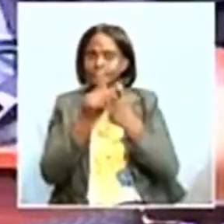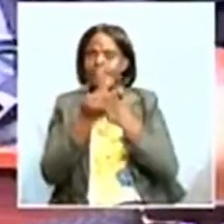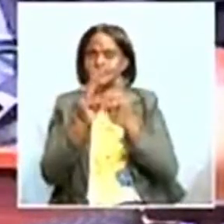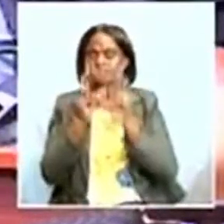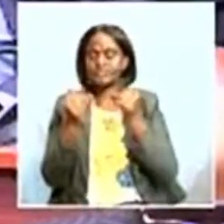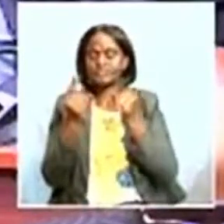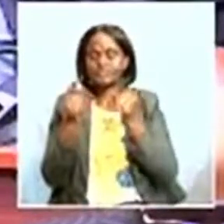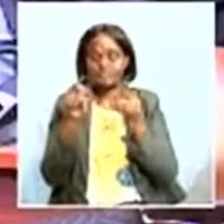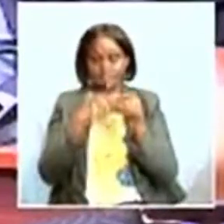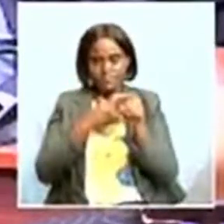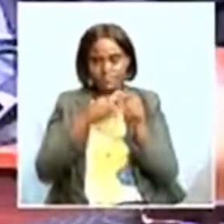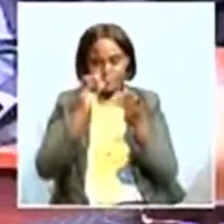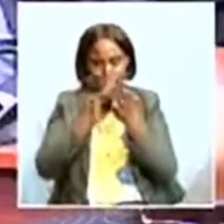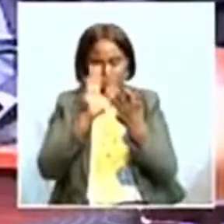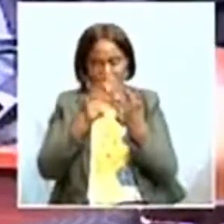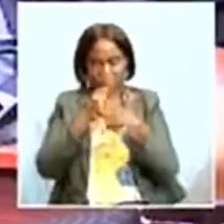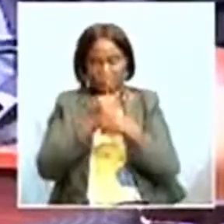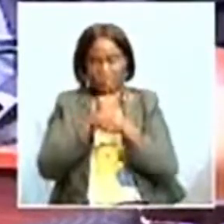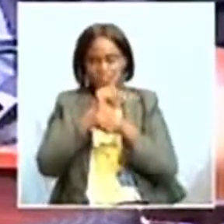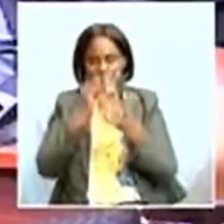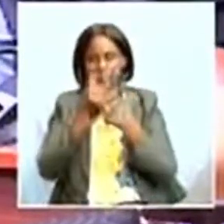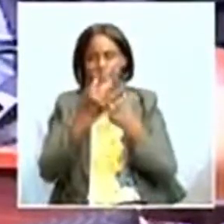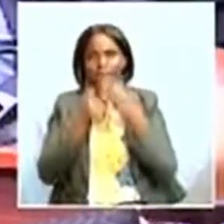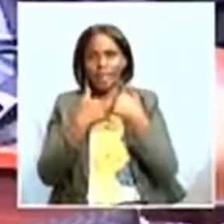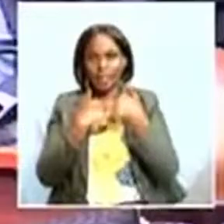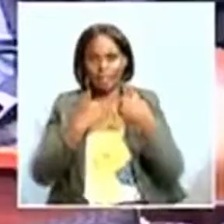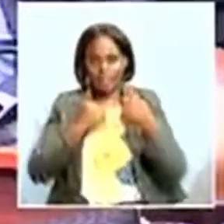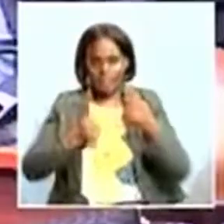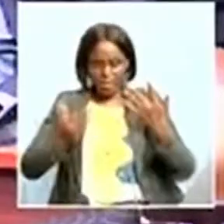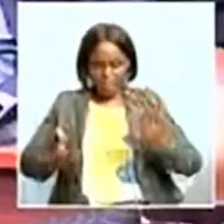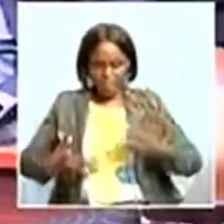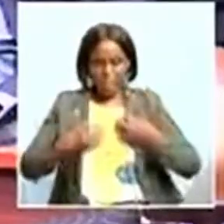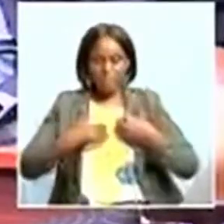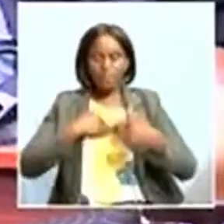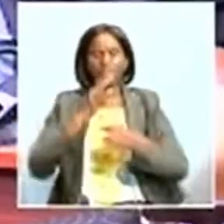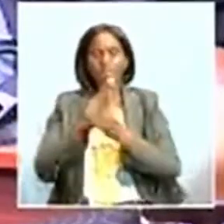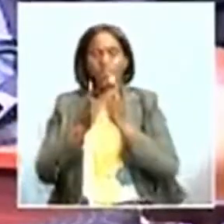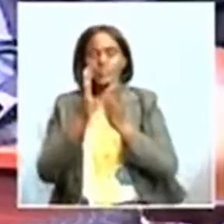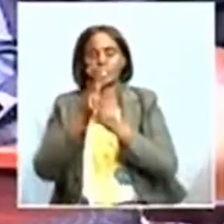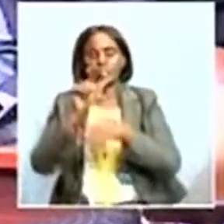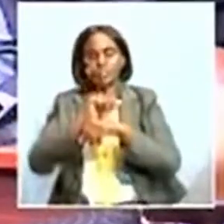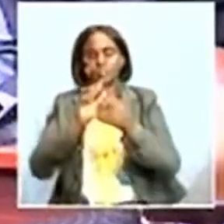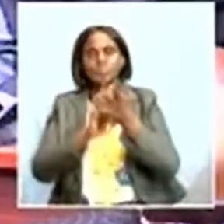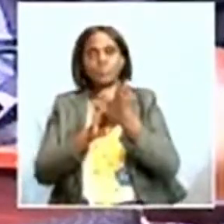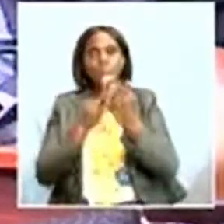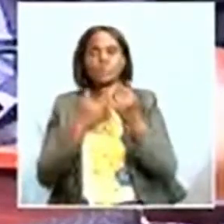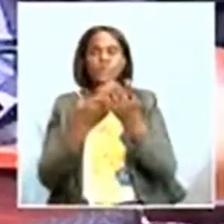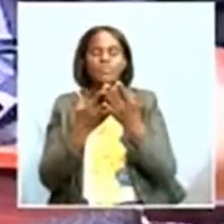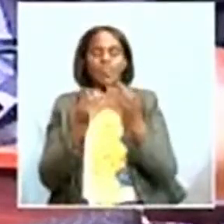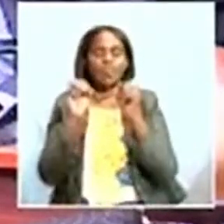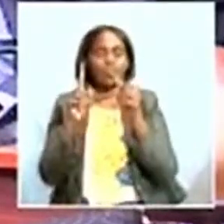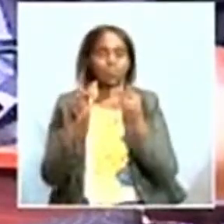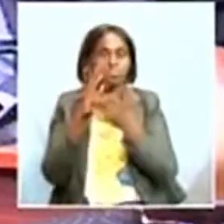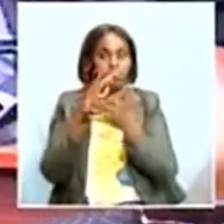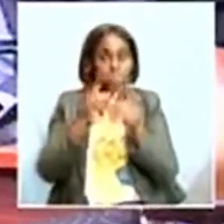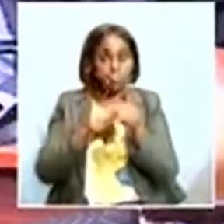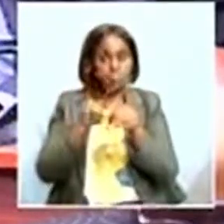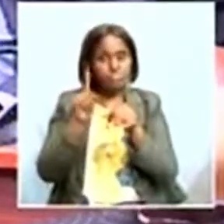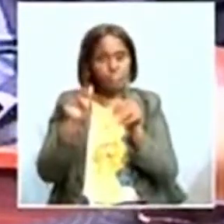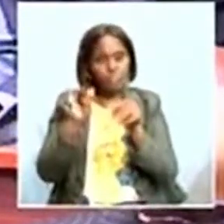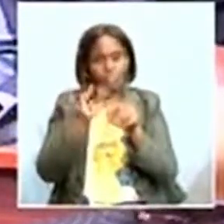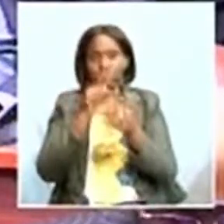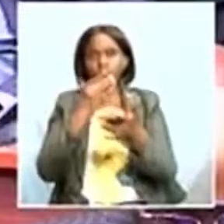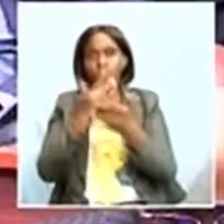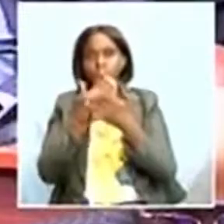So please don't worry. You should have also said that I'm happy that we are building a secondary school. Okay? Sometimes it's good to